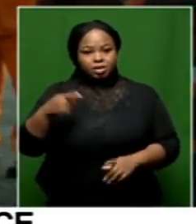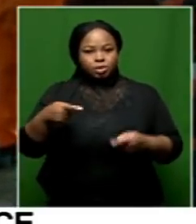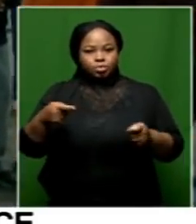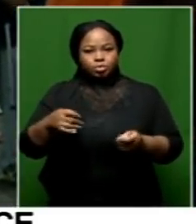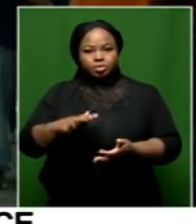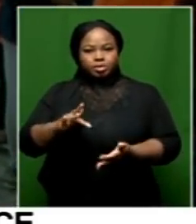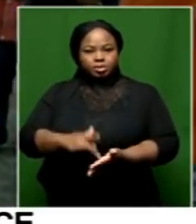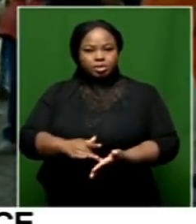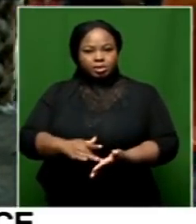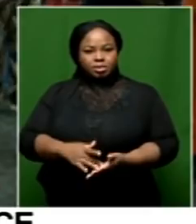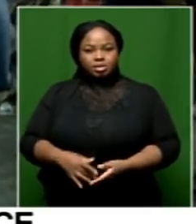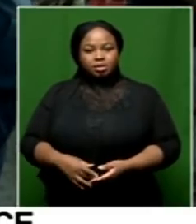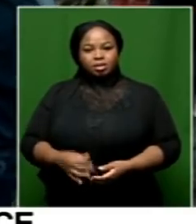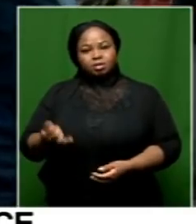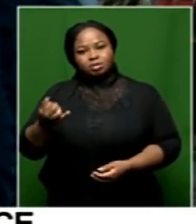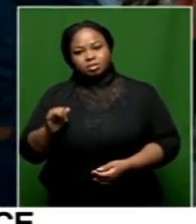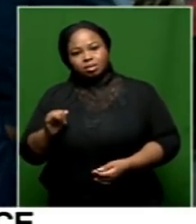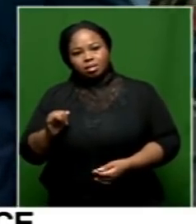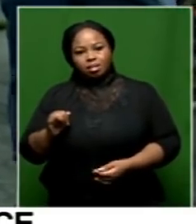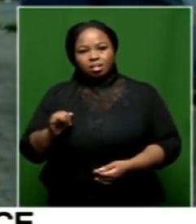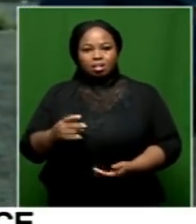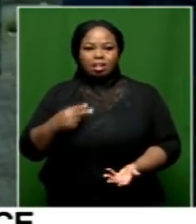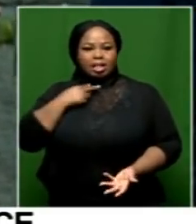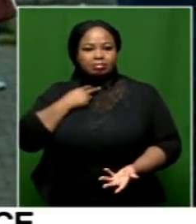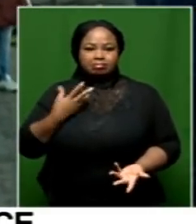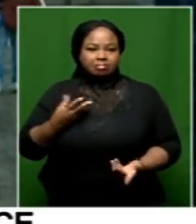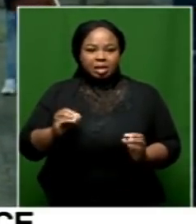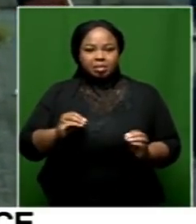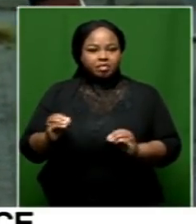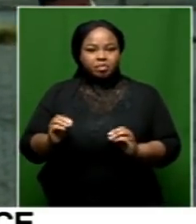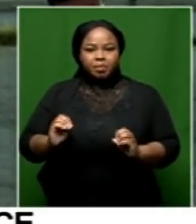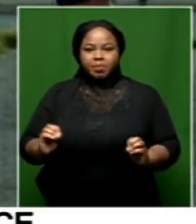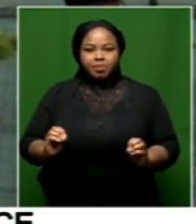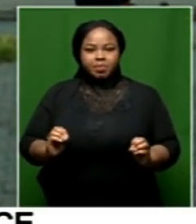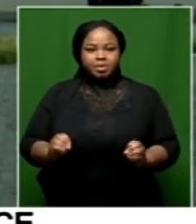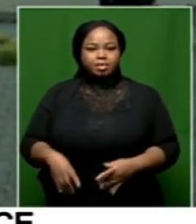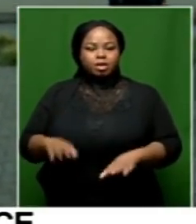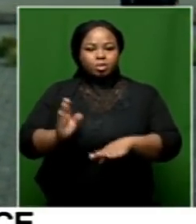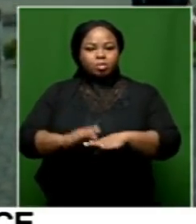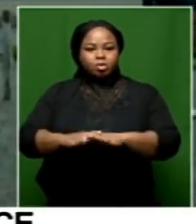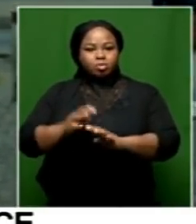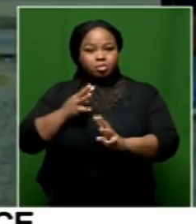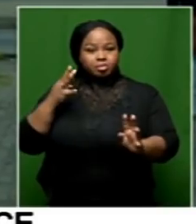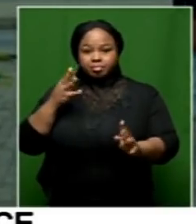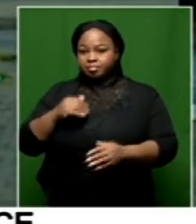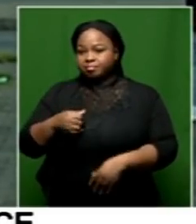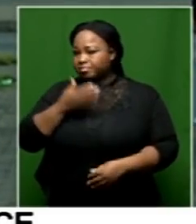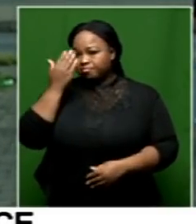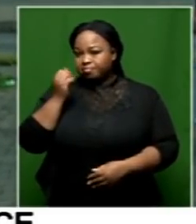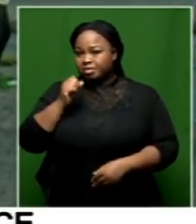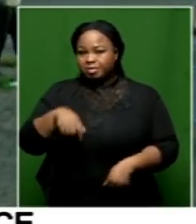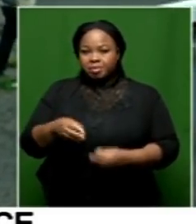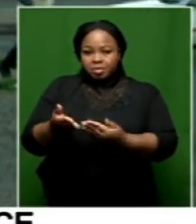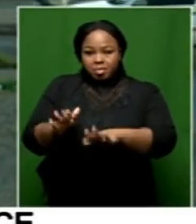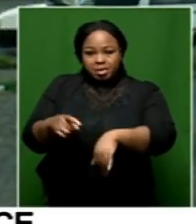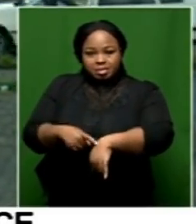shopping center, that one seems to be still, stuck. There's no movement, literally. It's just growing there. I'm not sure what time that shopping mall